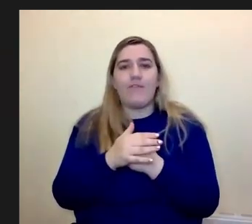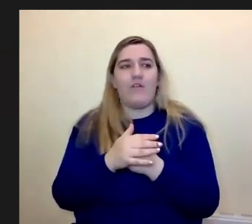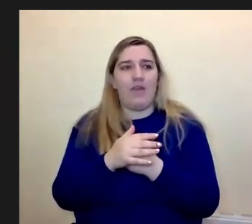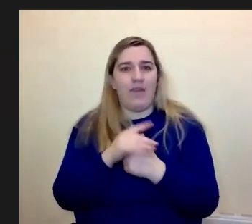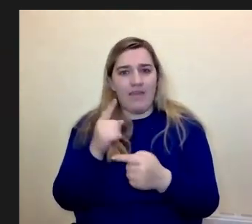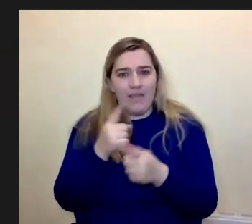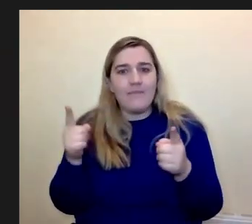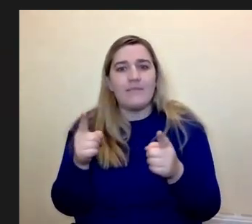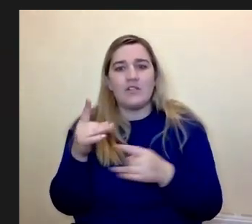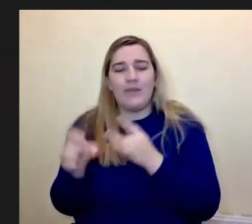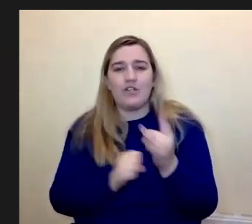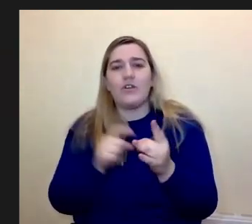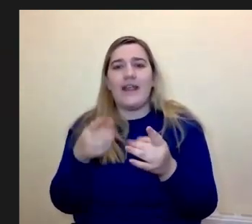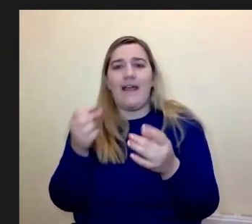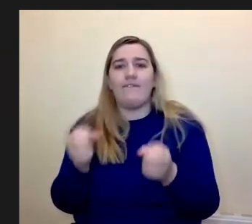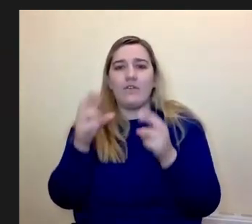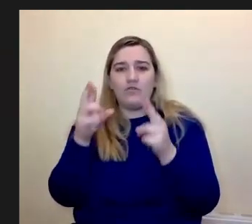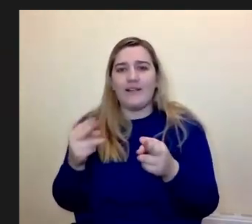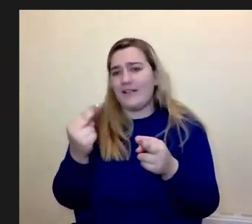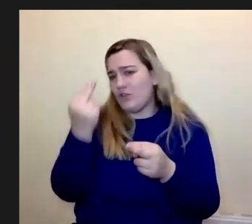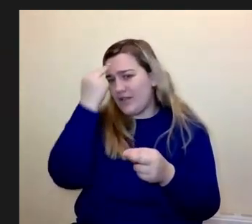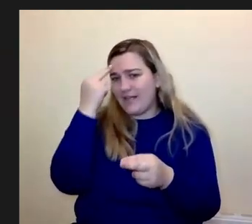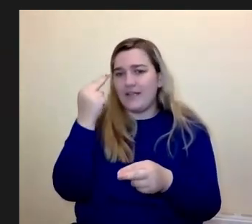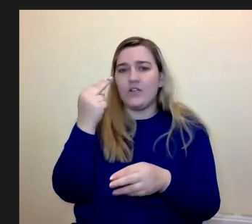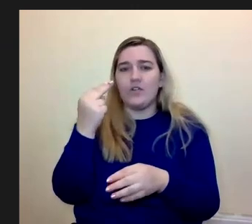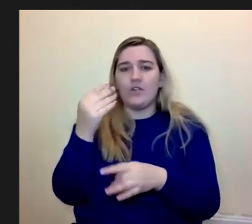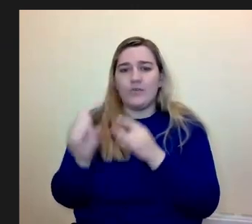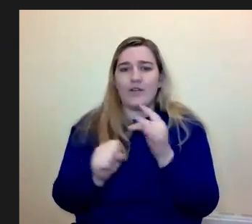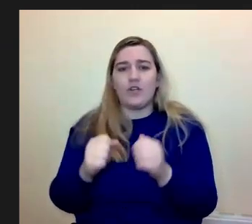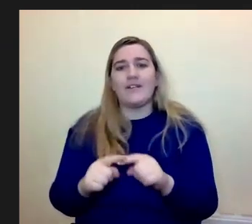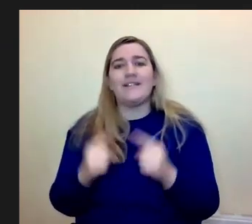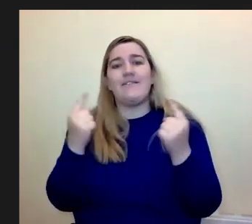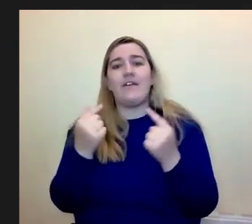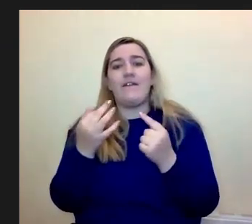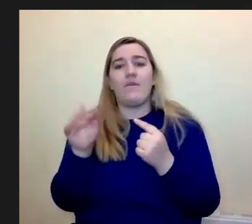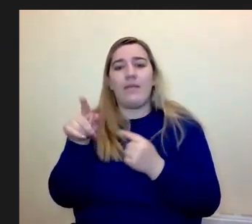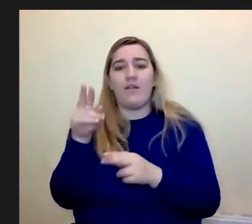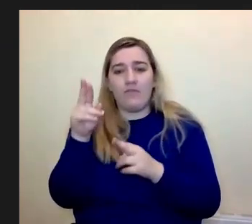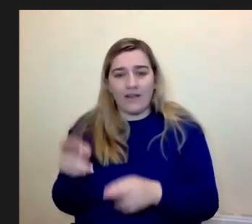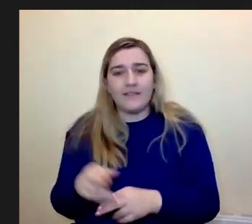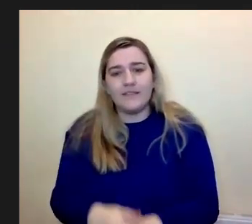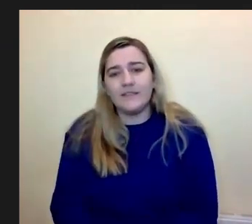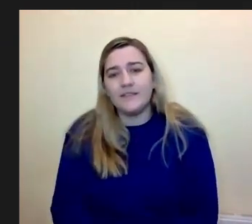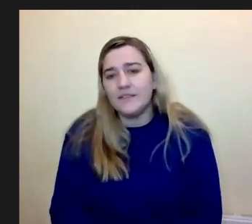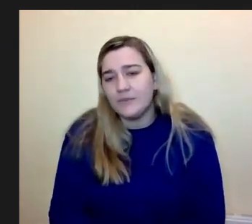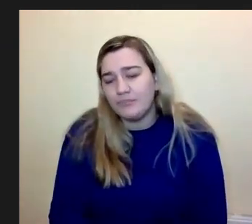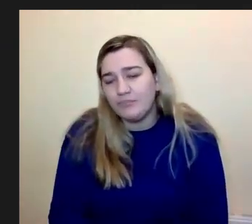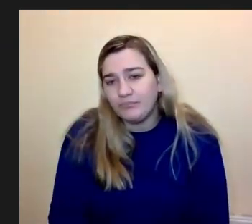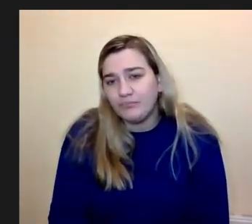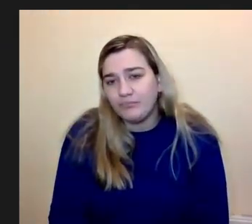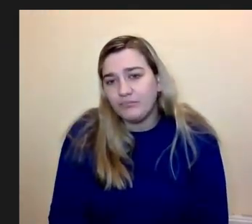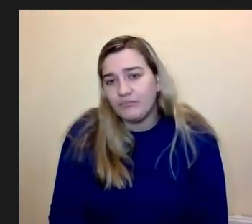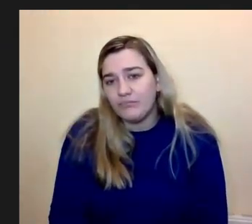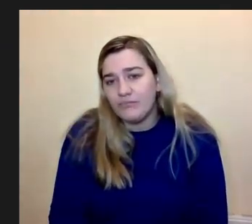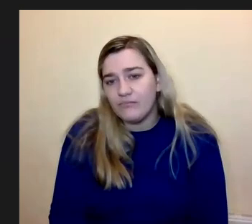It may be wrong or it may be right, but make sure to be with us, not to be against